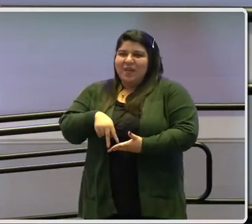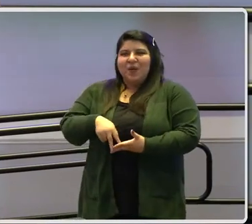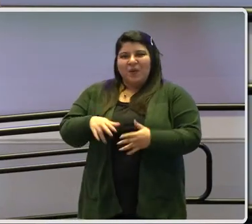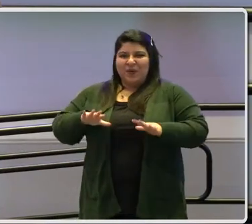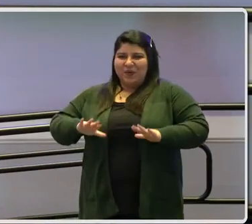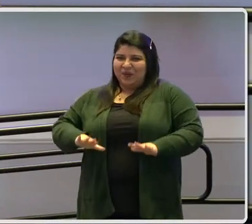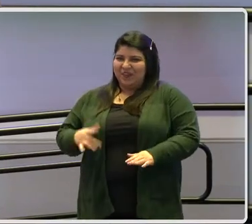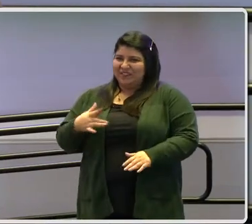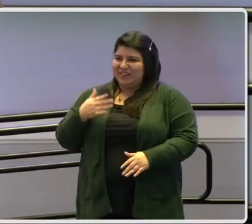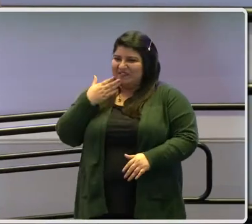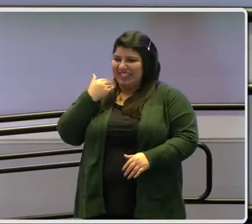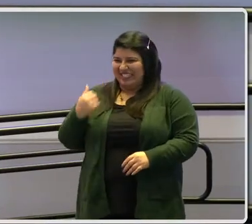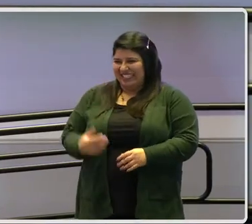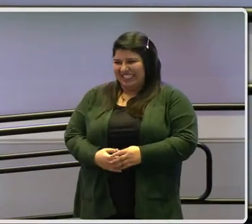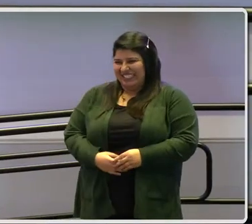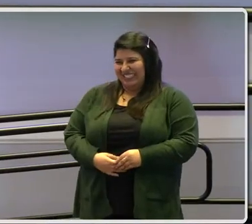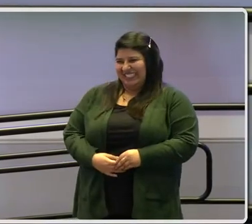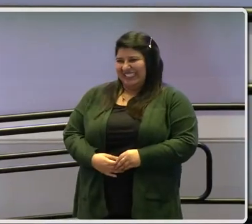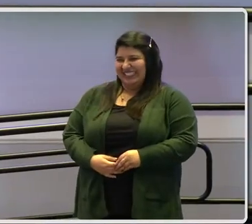more easier.